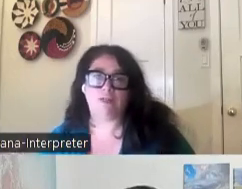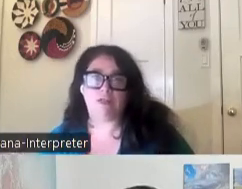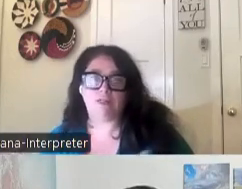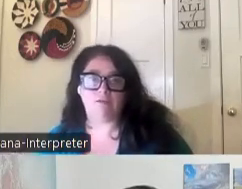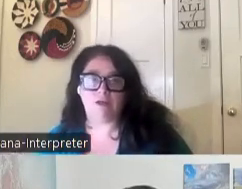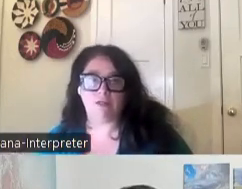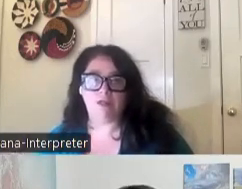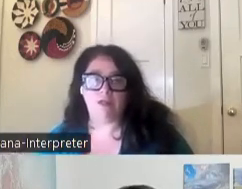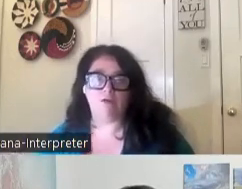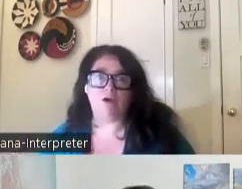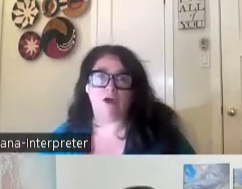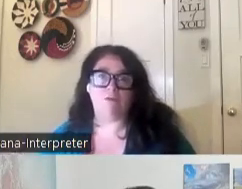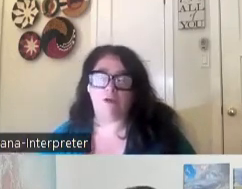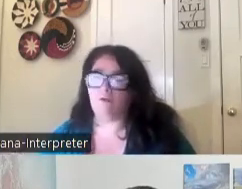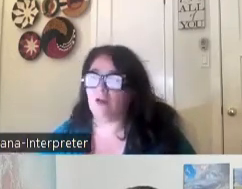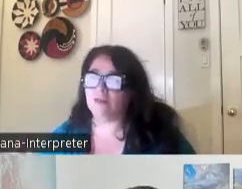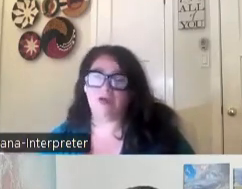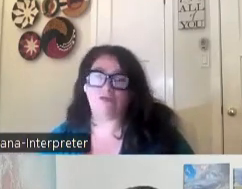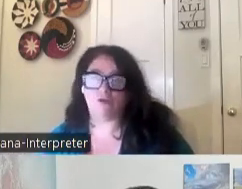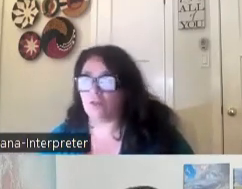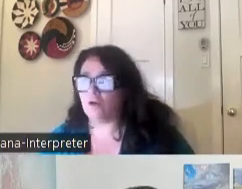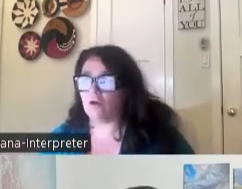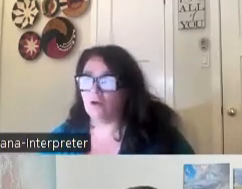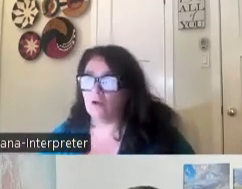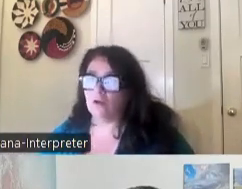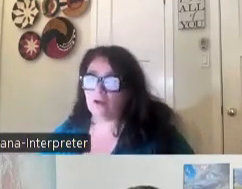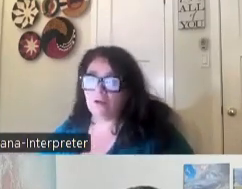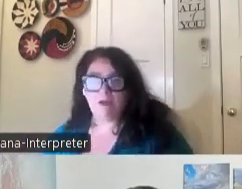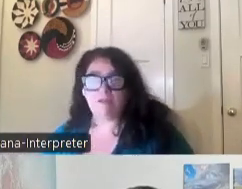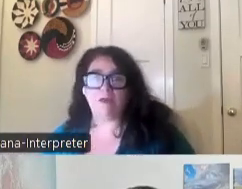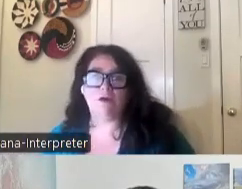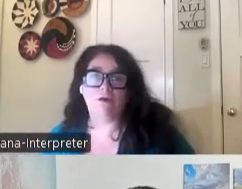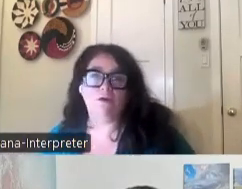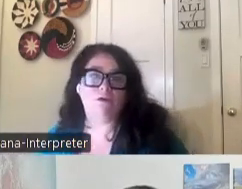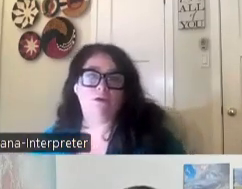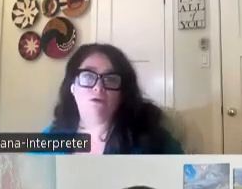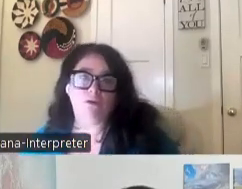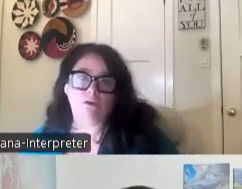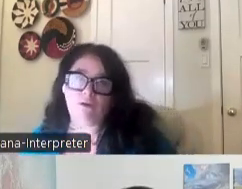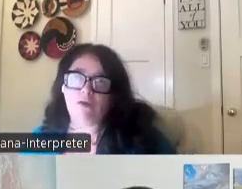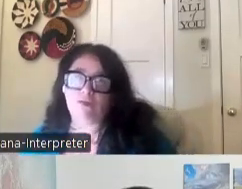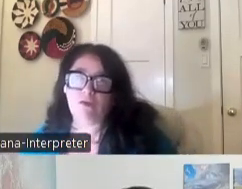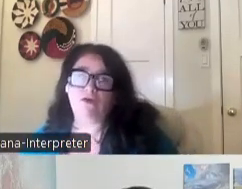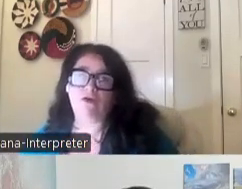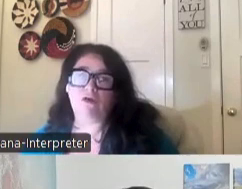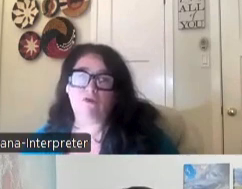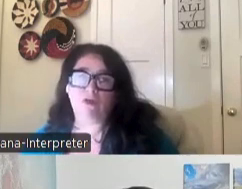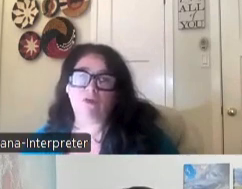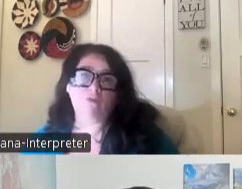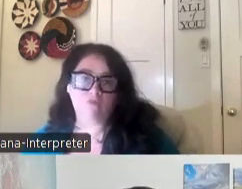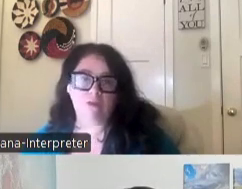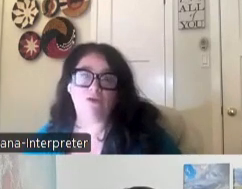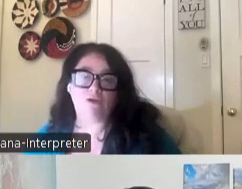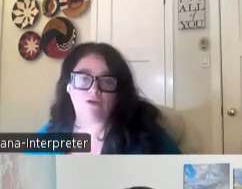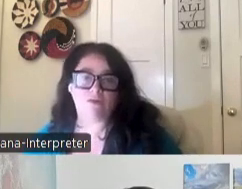accelerate considerably, and there is some evidence that we're already seeing that unfold today.